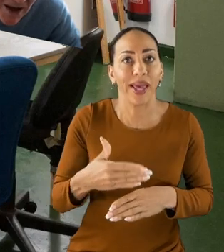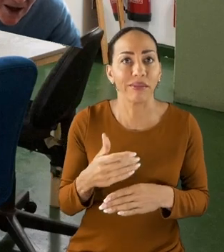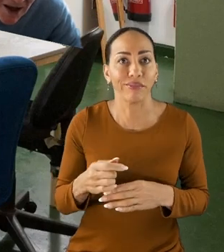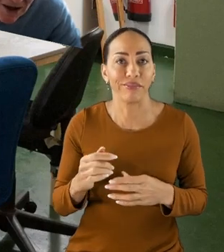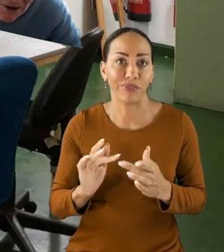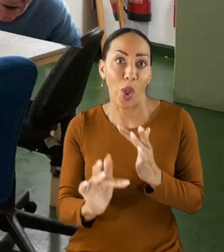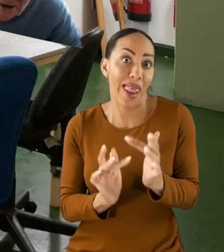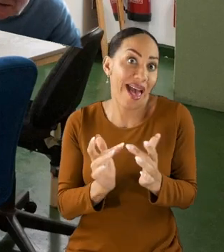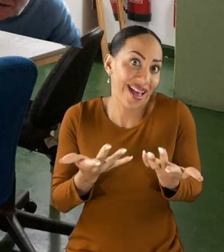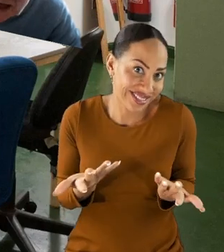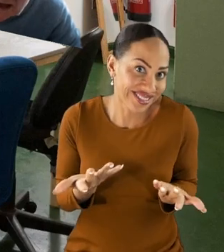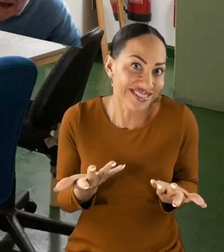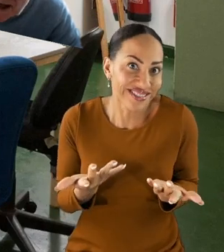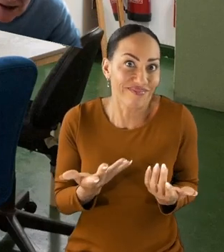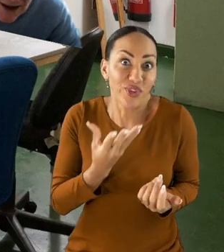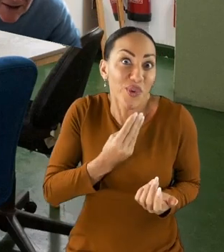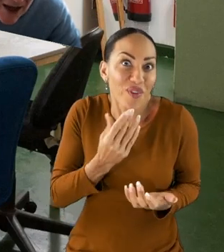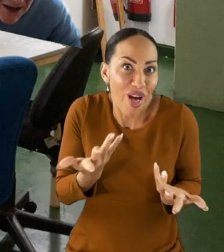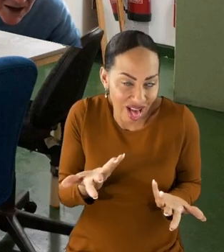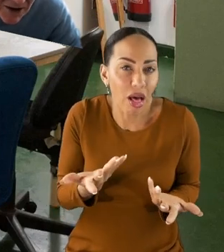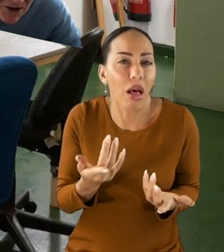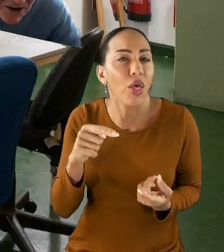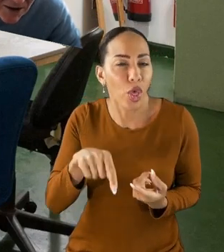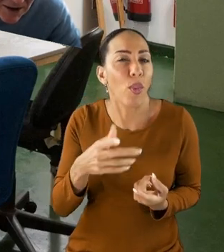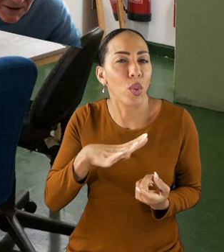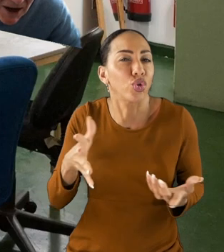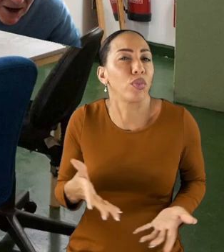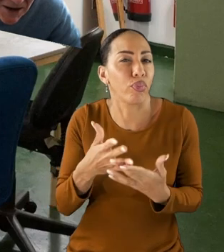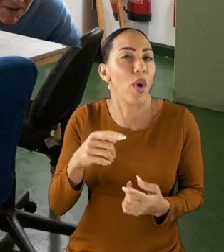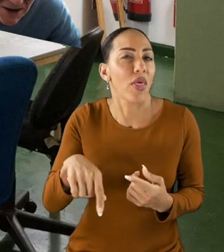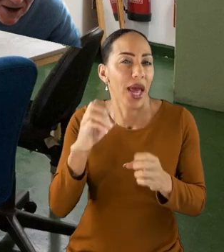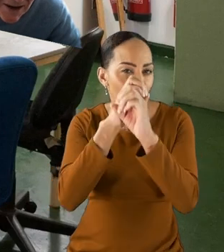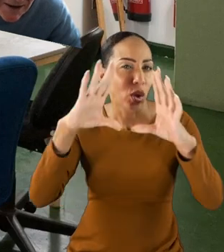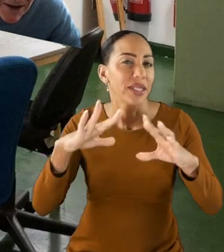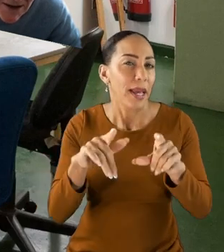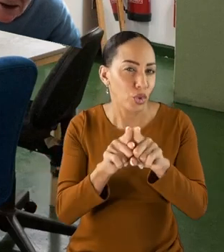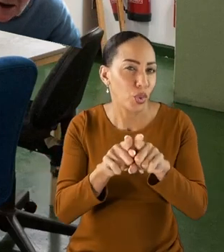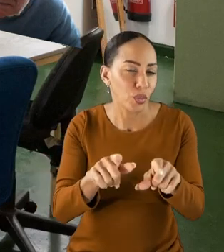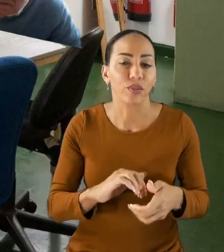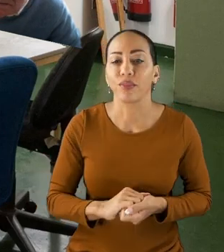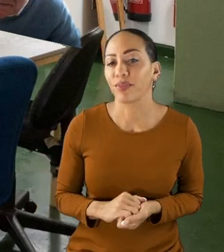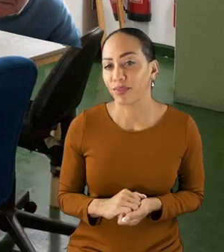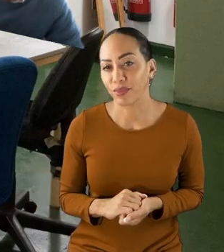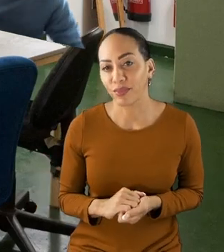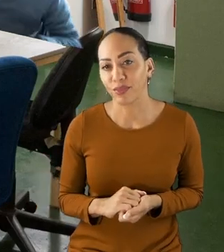actually. So that it's about getting that idea across, I think, as much as anything this year.